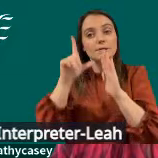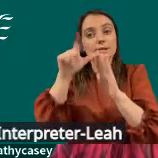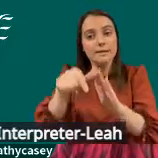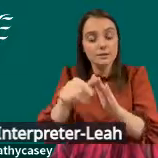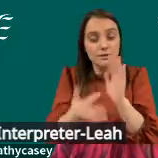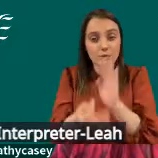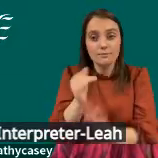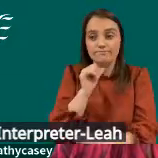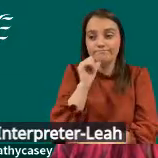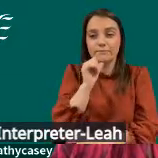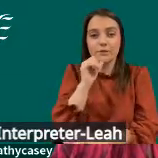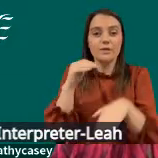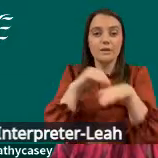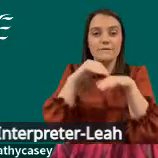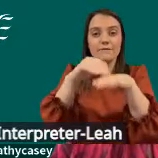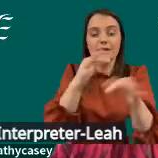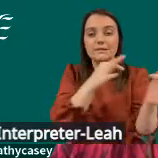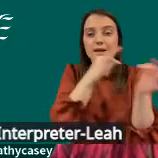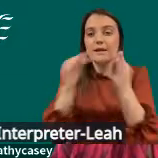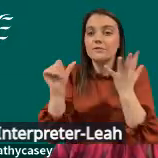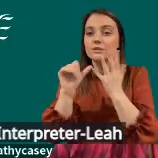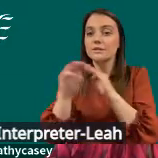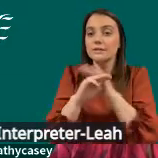months, it's not going to work and we stop it.